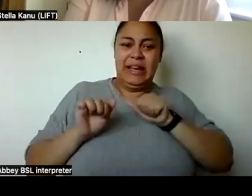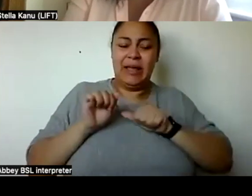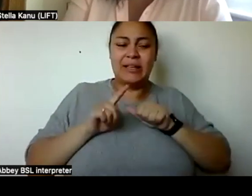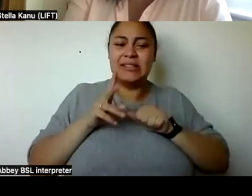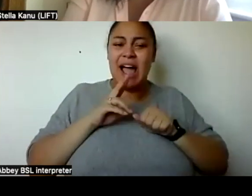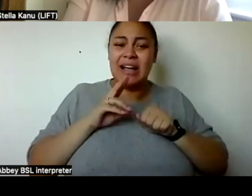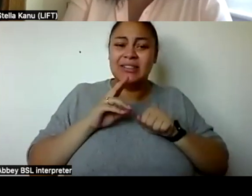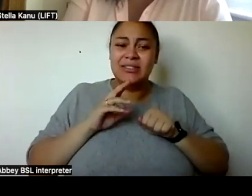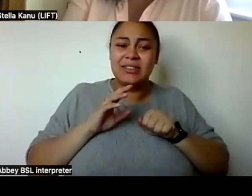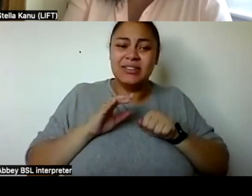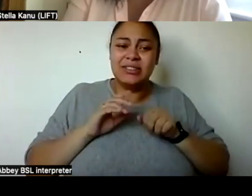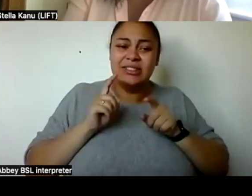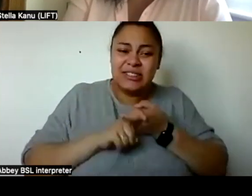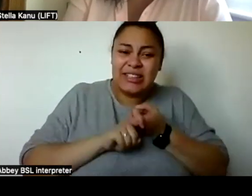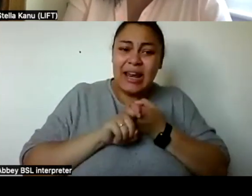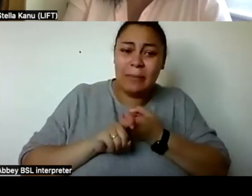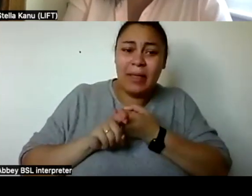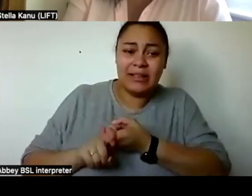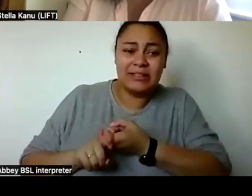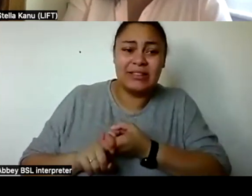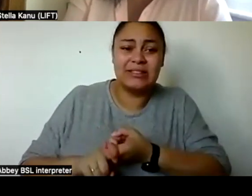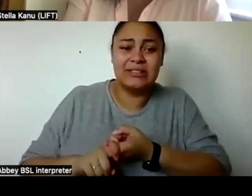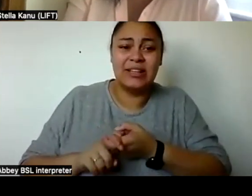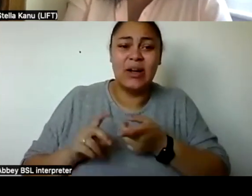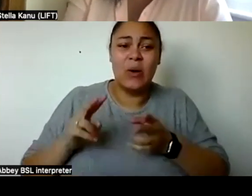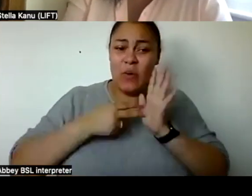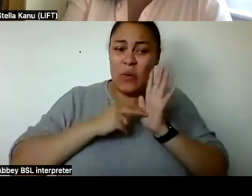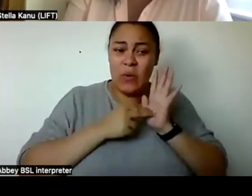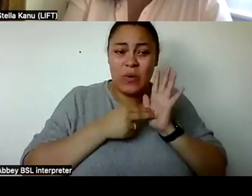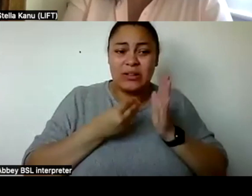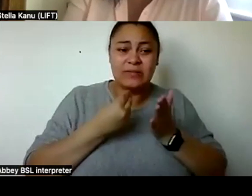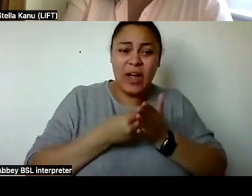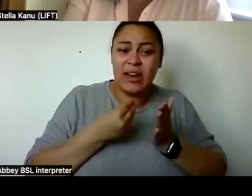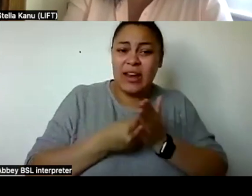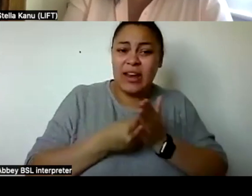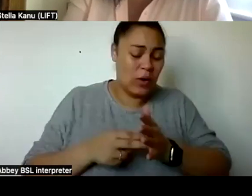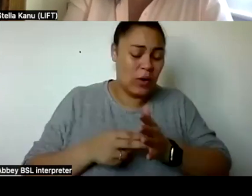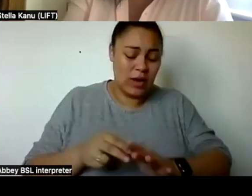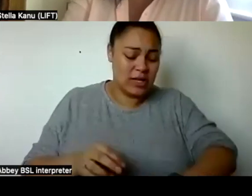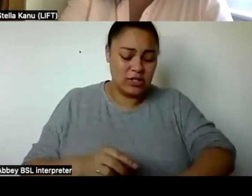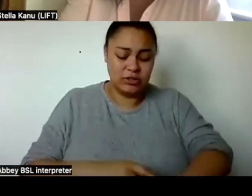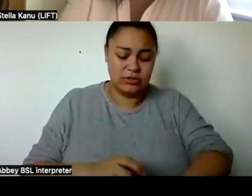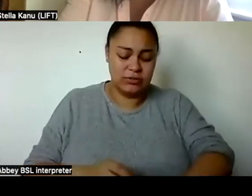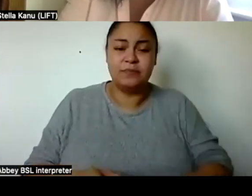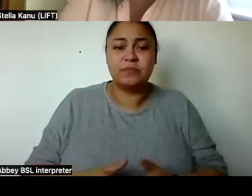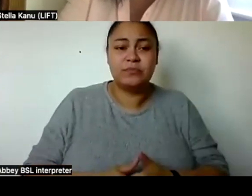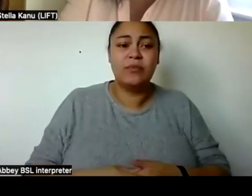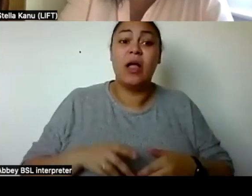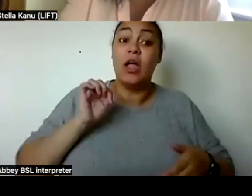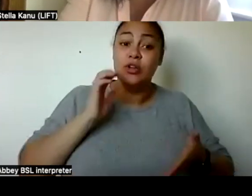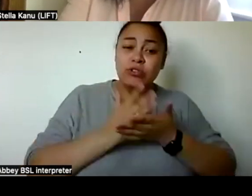sustainability as being kind of financial, organisational. And actually, there is something like emotional resilience. Mm-hmm. And really putting that at the